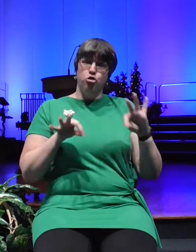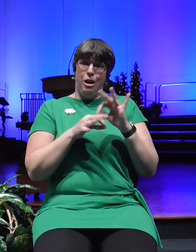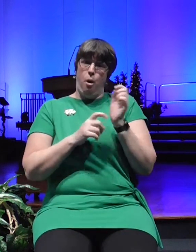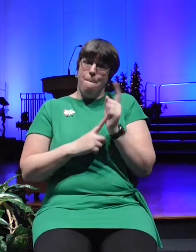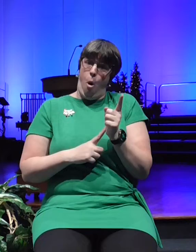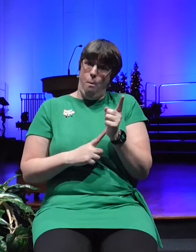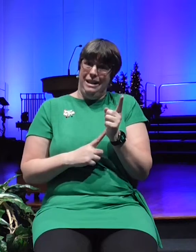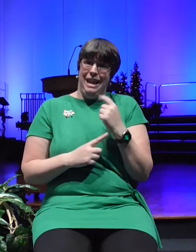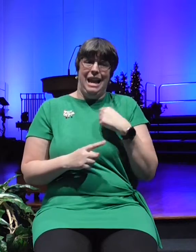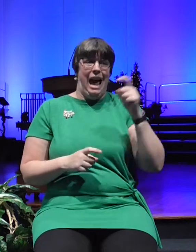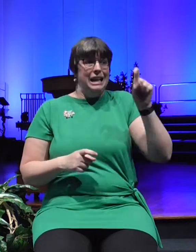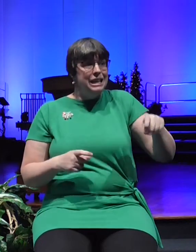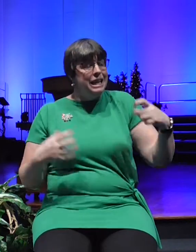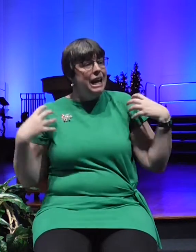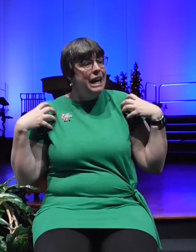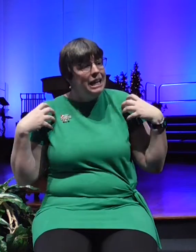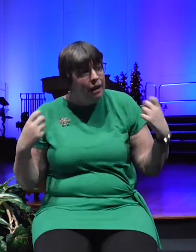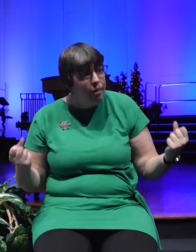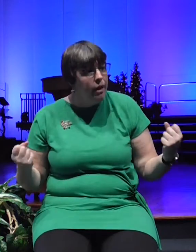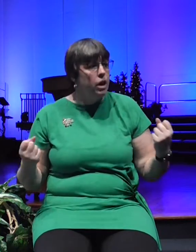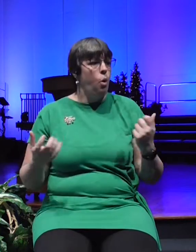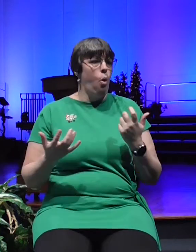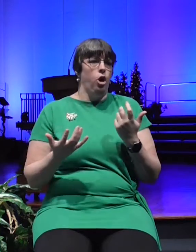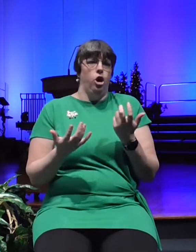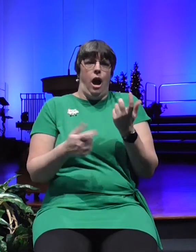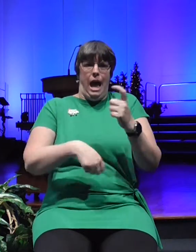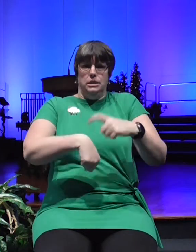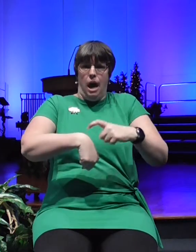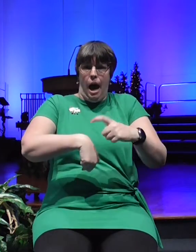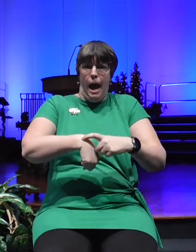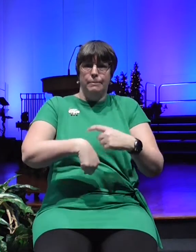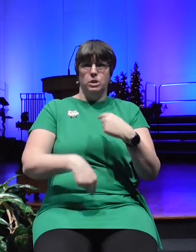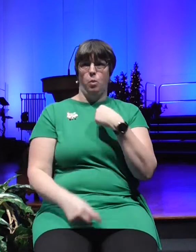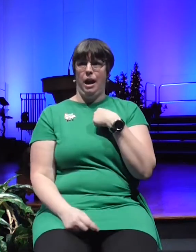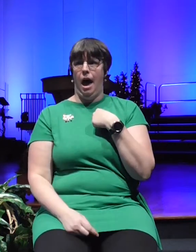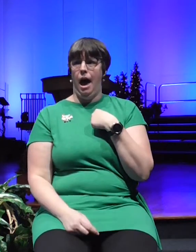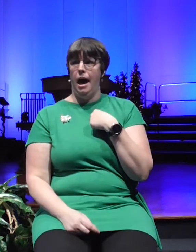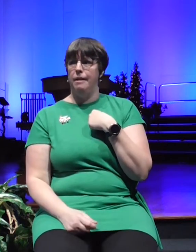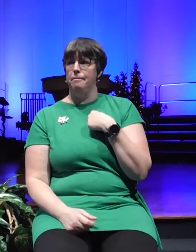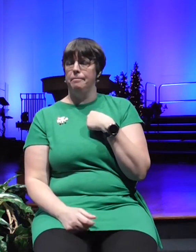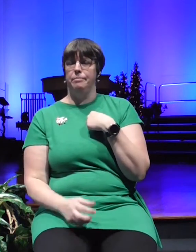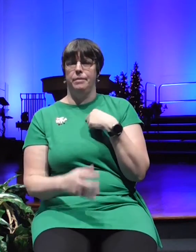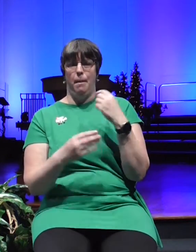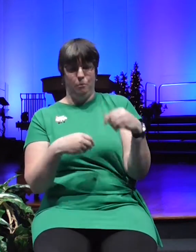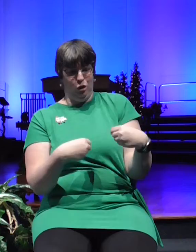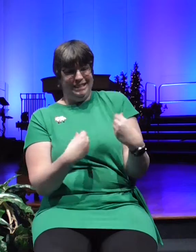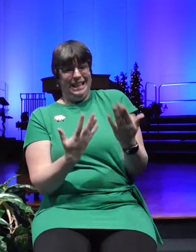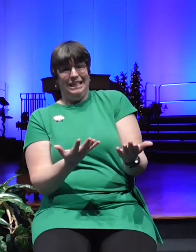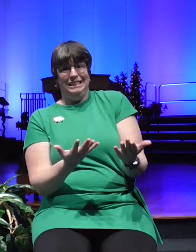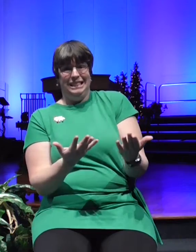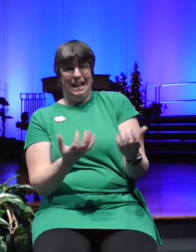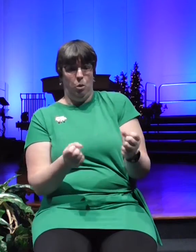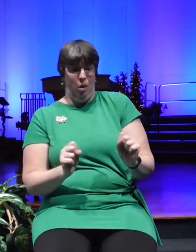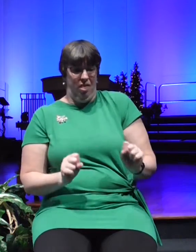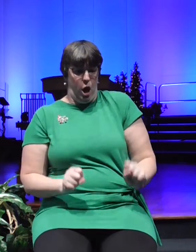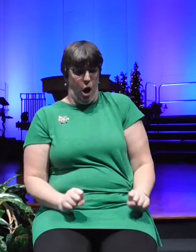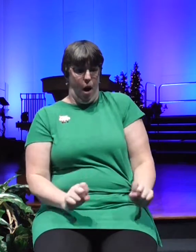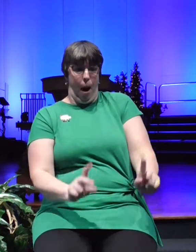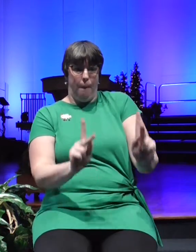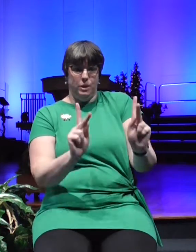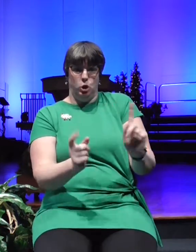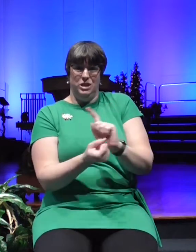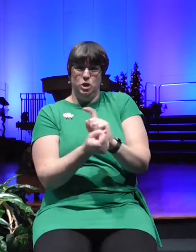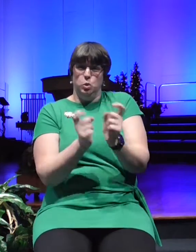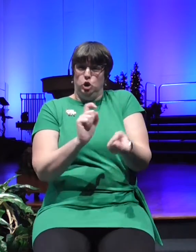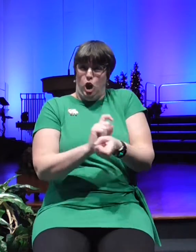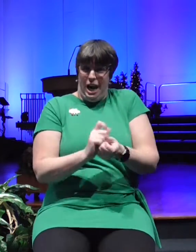moment in my life, a need of healing. And even at times when I've been presented with some opportunity to